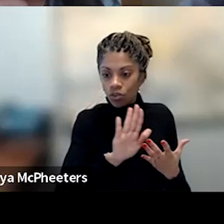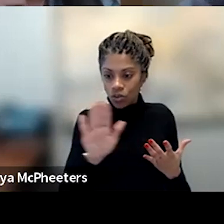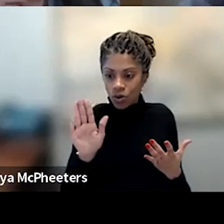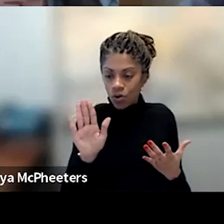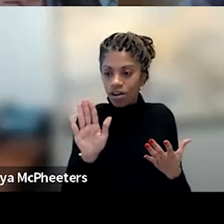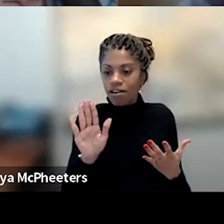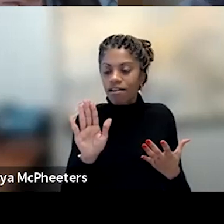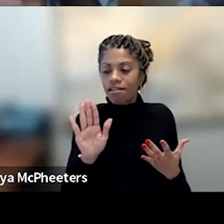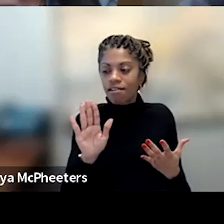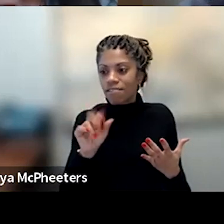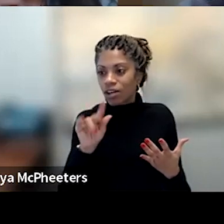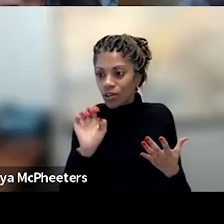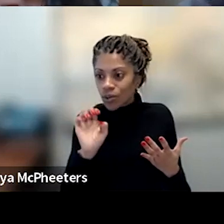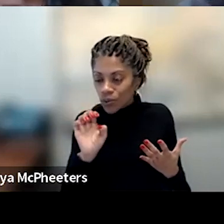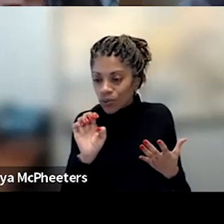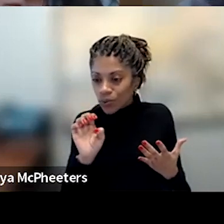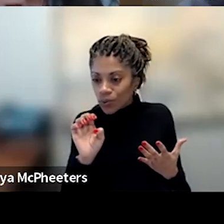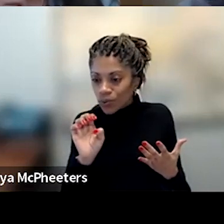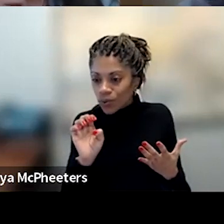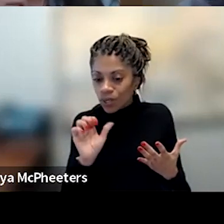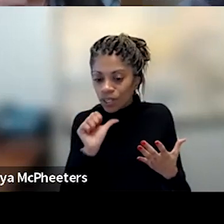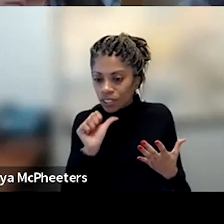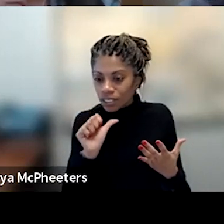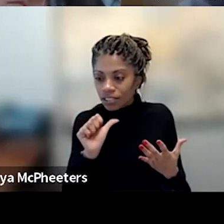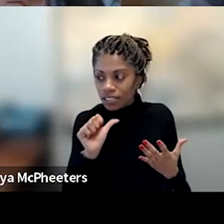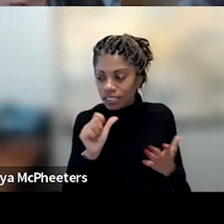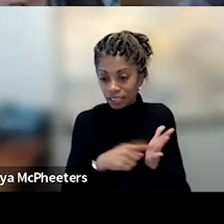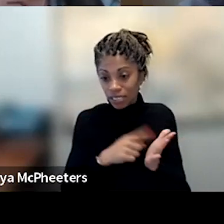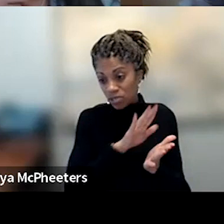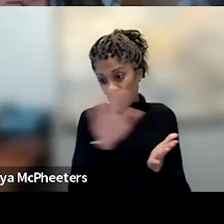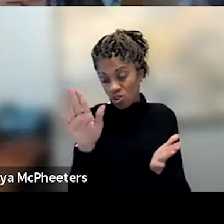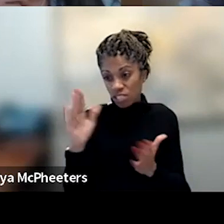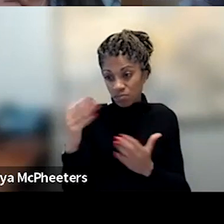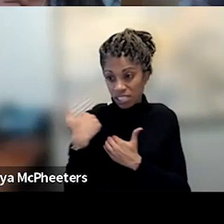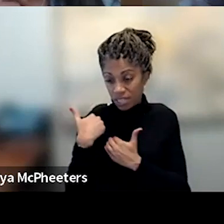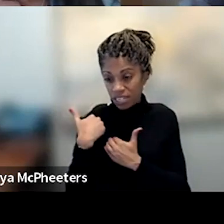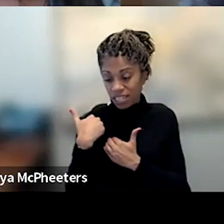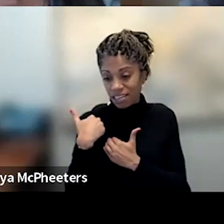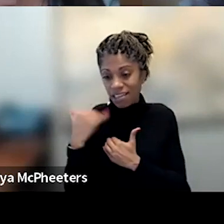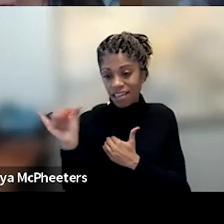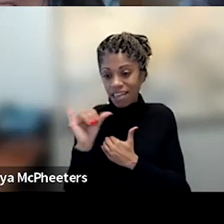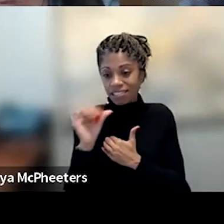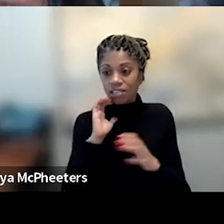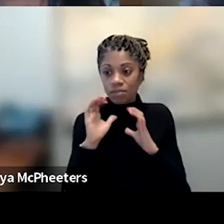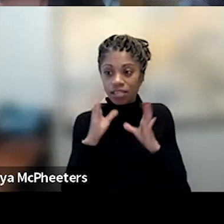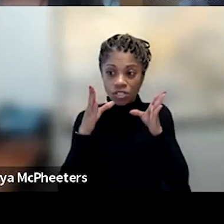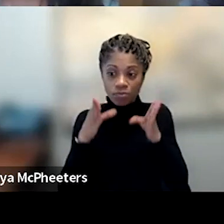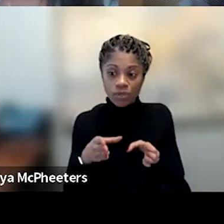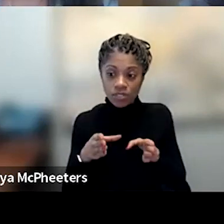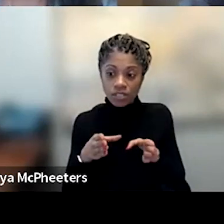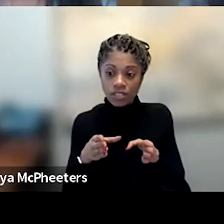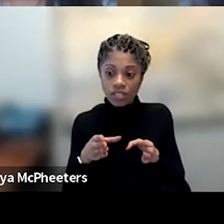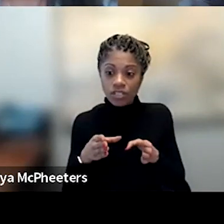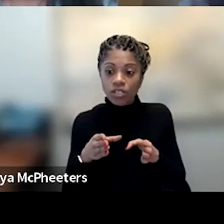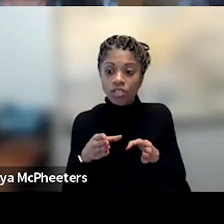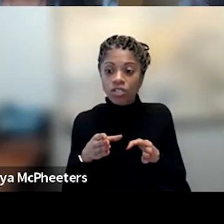groupthink and just following the norm. Sometimes it is your responsibility as the communications person to do the